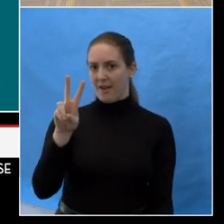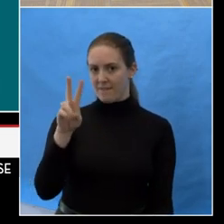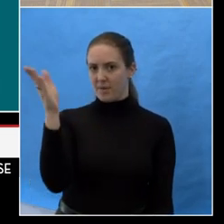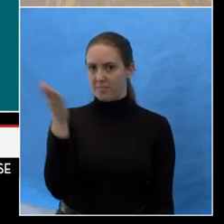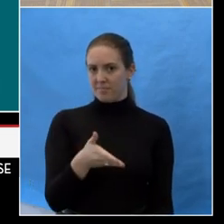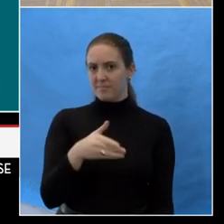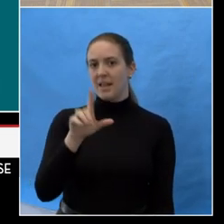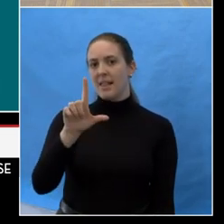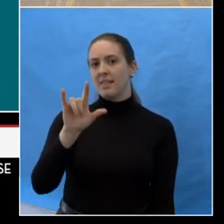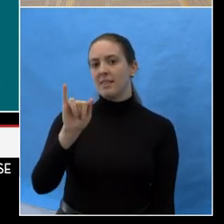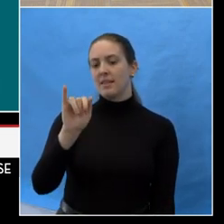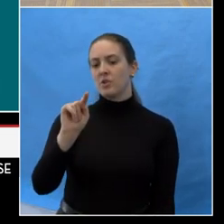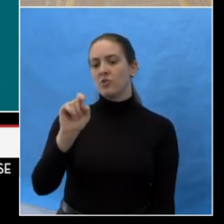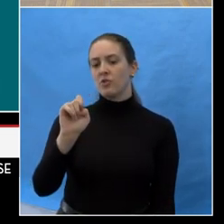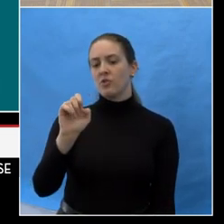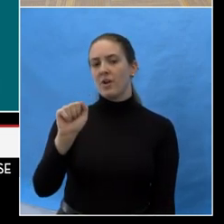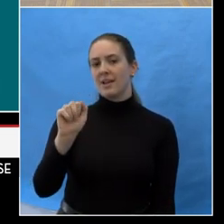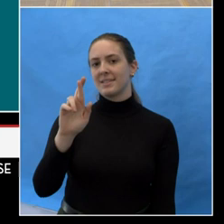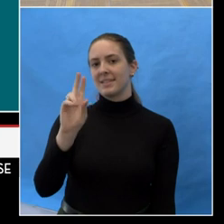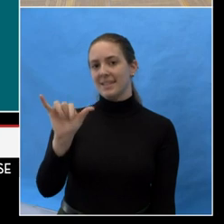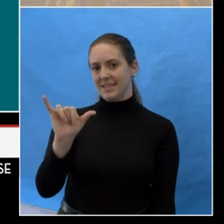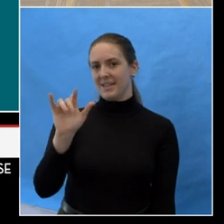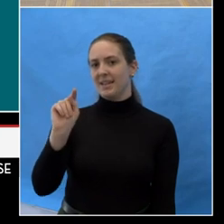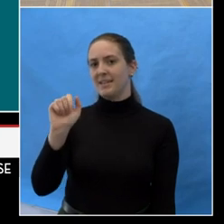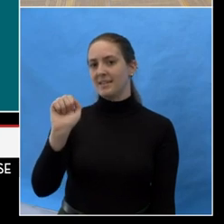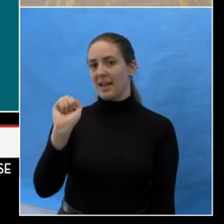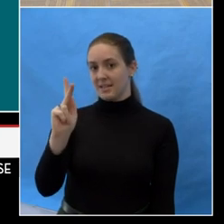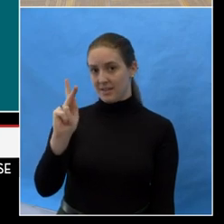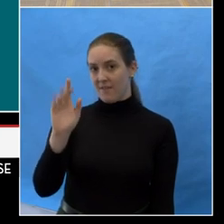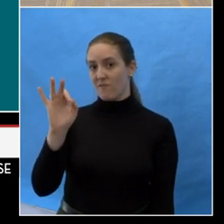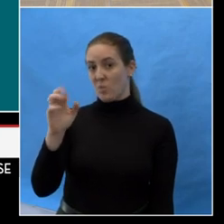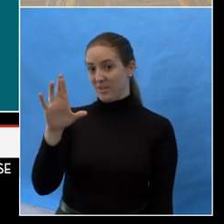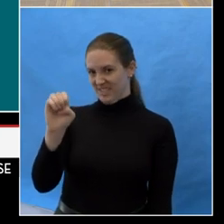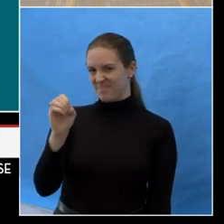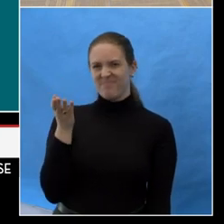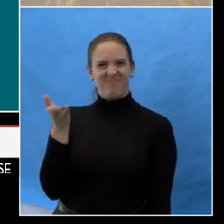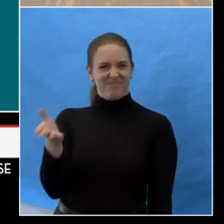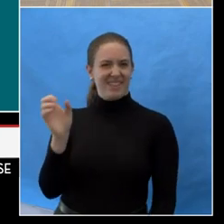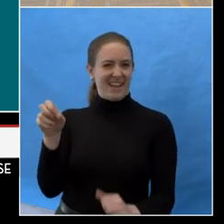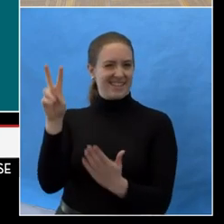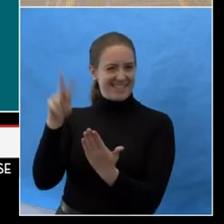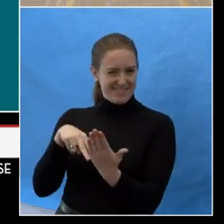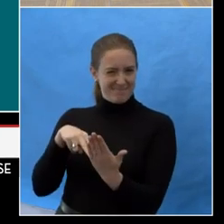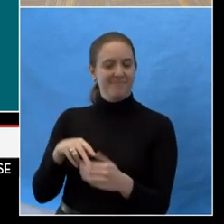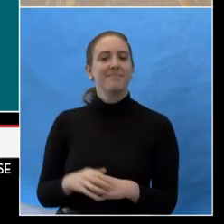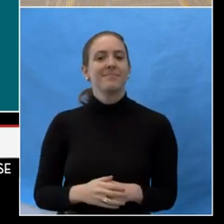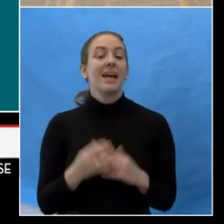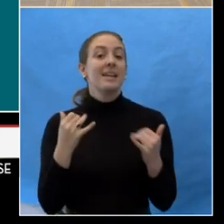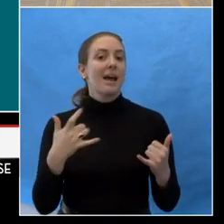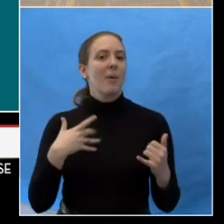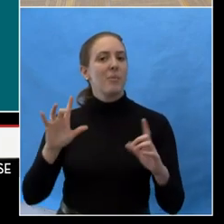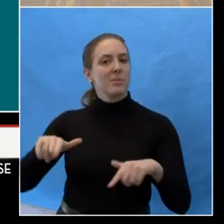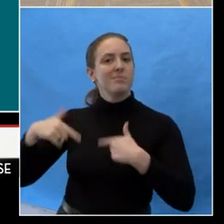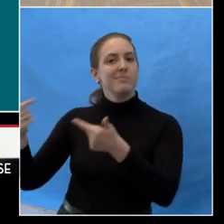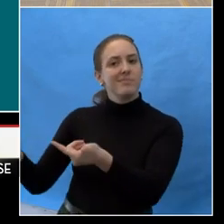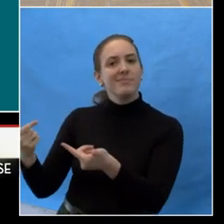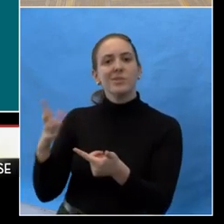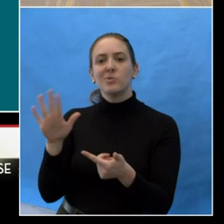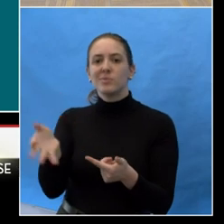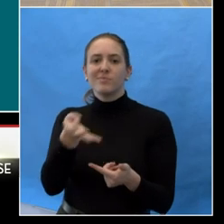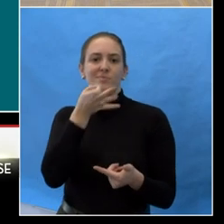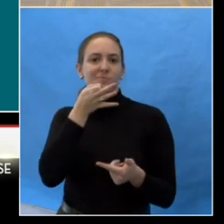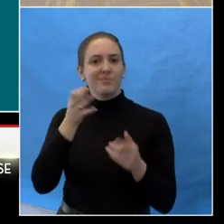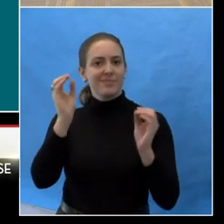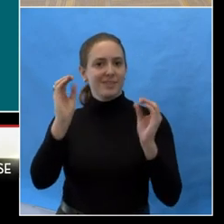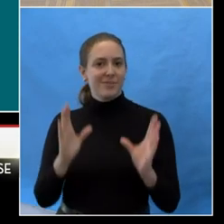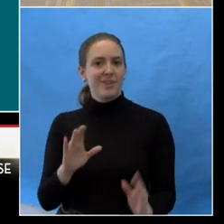ossi.dc.gov/literacy task force. I am now pleased to turn things back to an exceptional educator, Janelle Bryant, and the esteemed